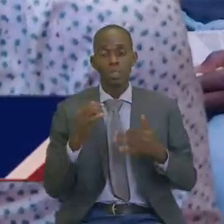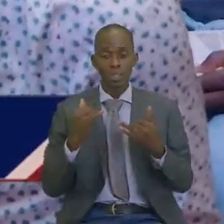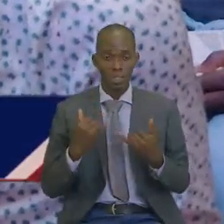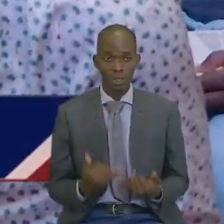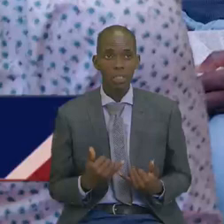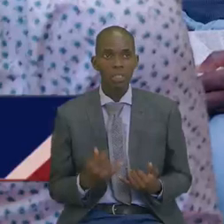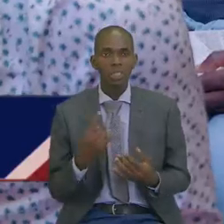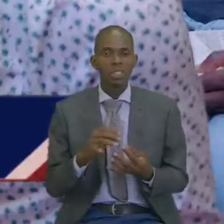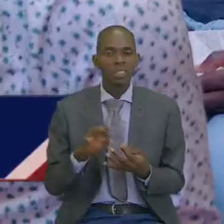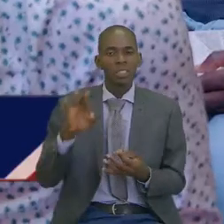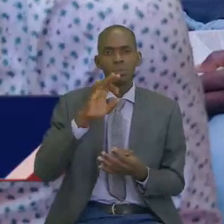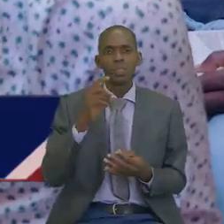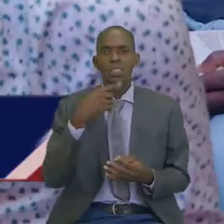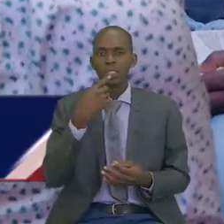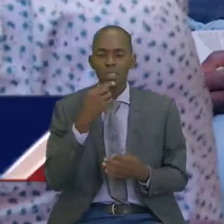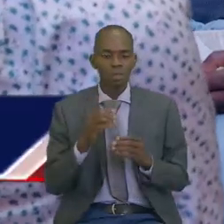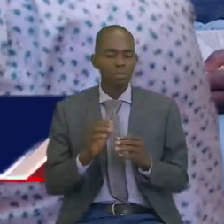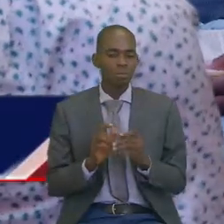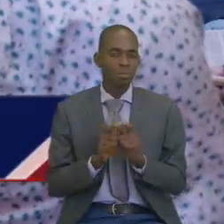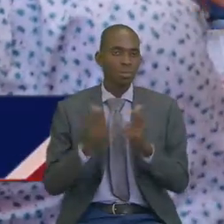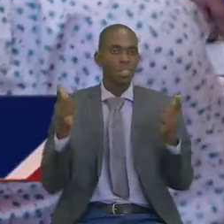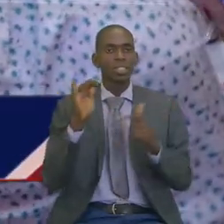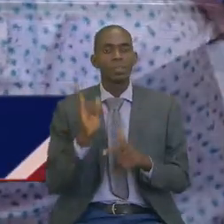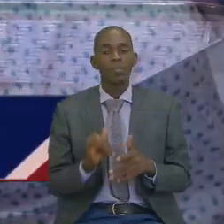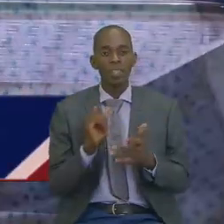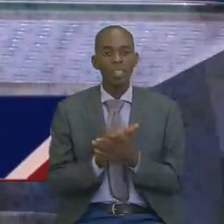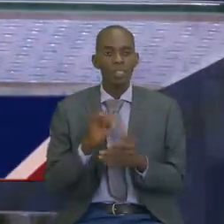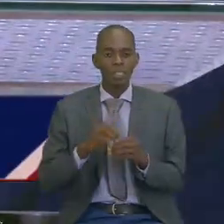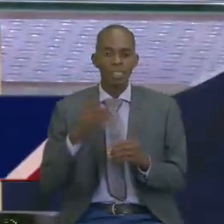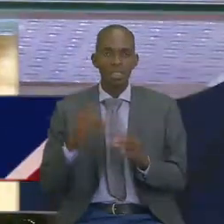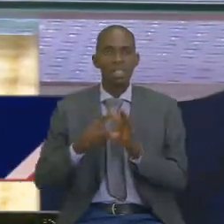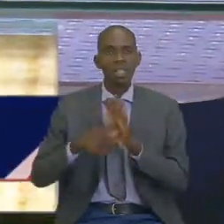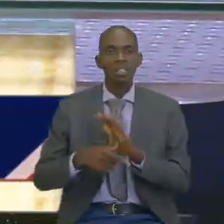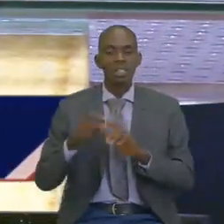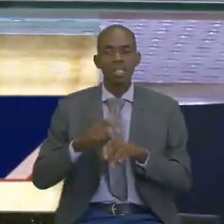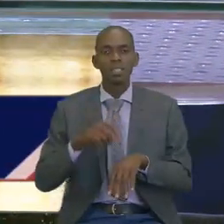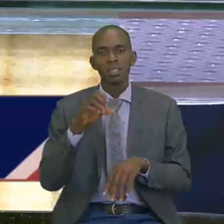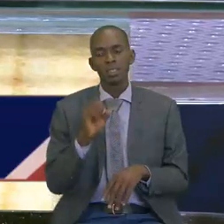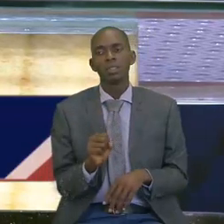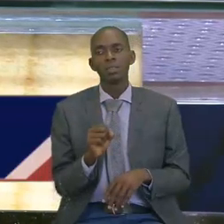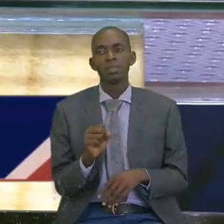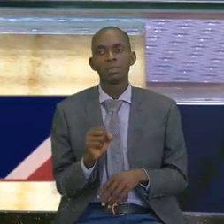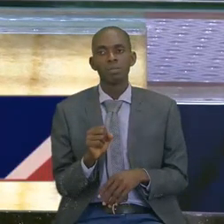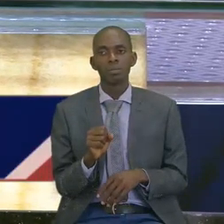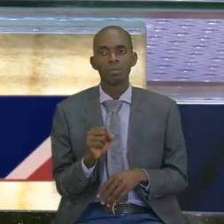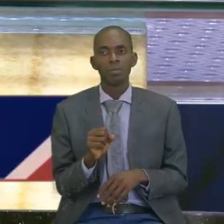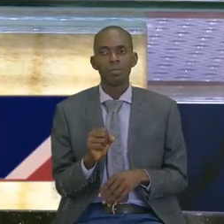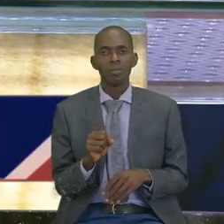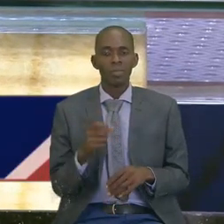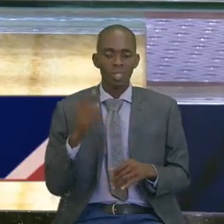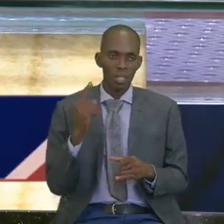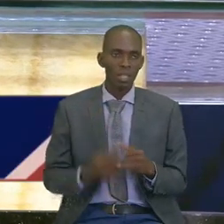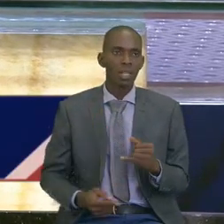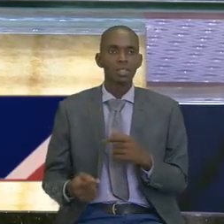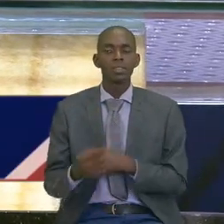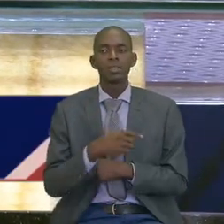the Spirit speaketh expressly that in the latter times, the last